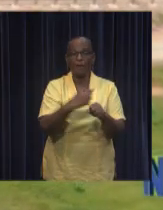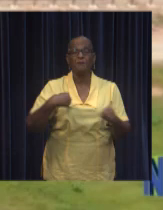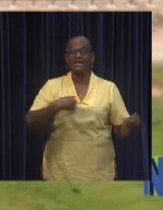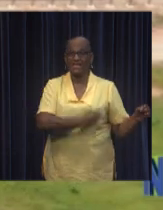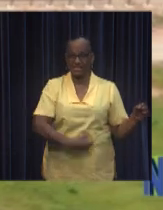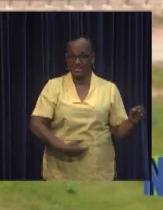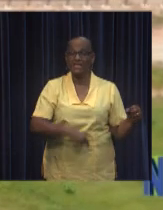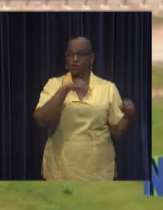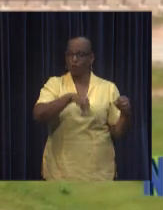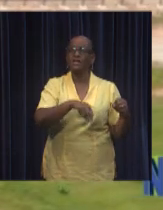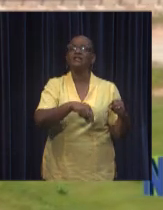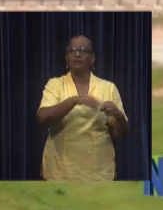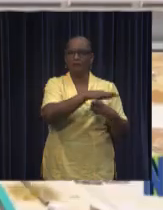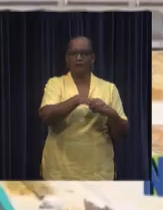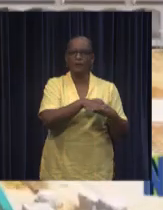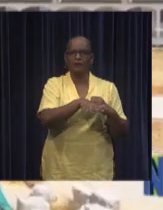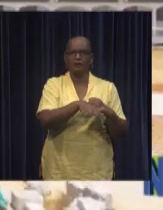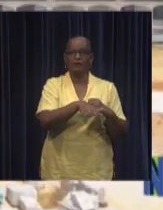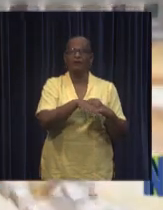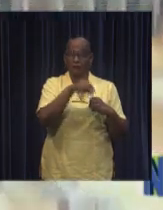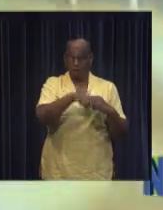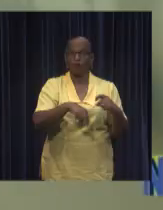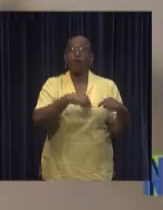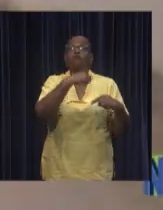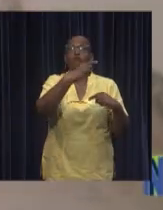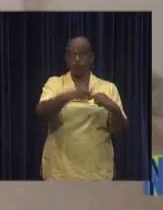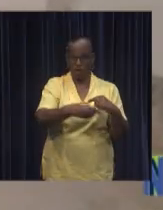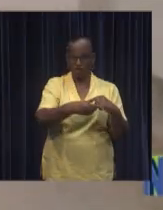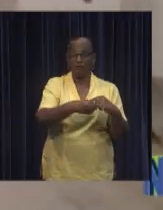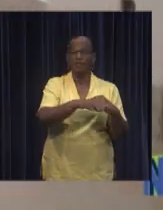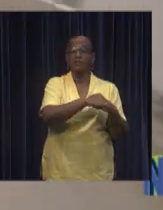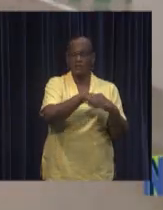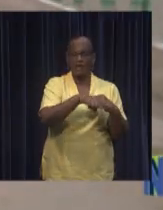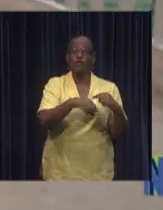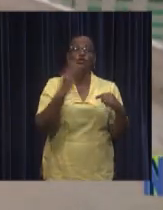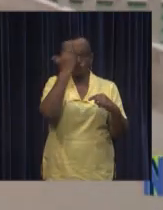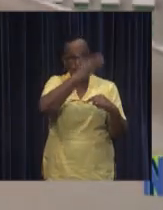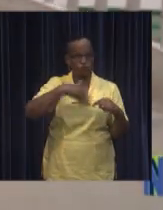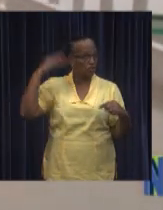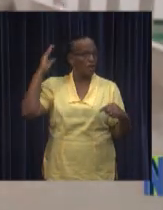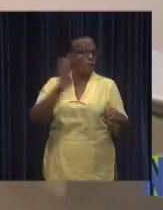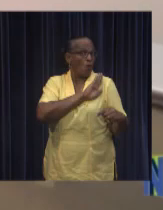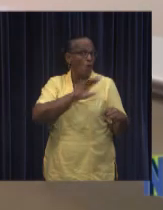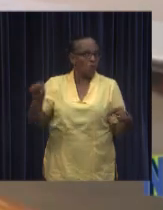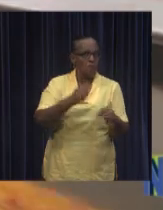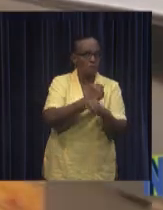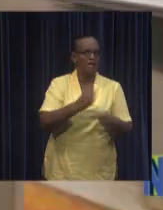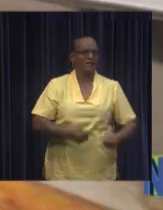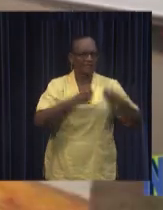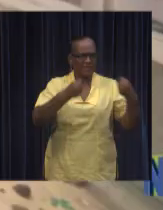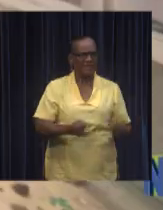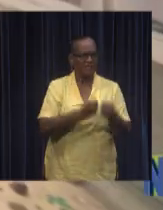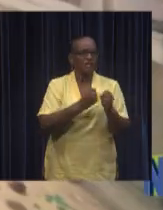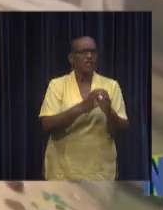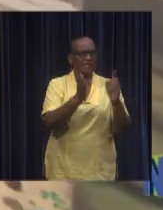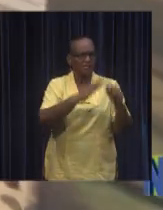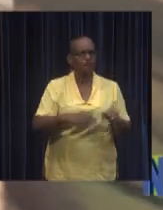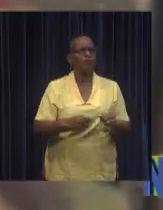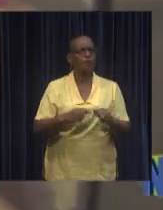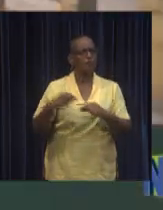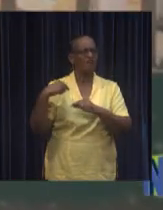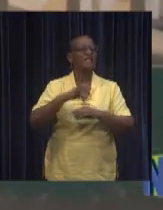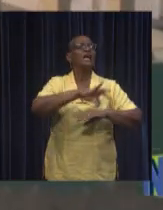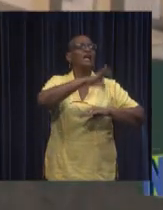cooperation agreement has been signed with the Chinese. Surinamese people will be trained to master the Chinese form